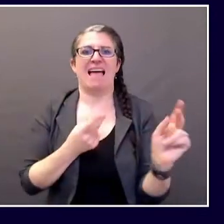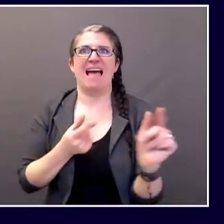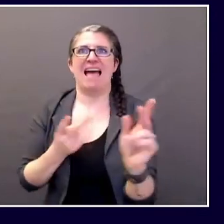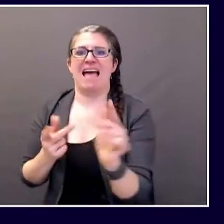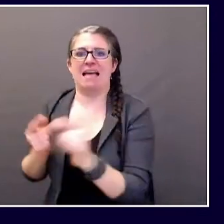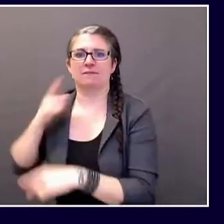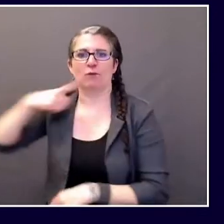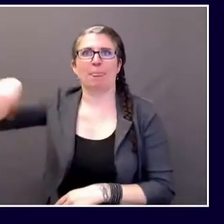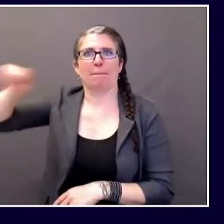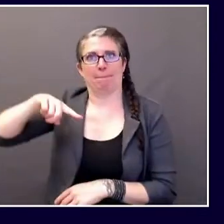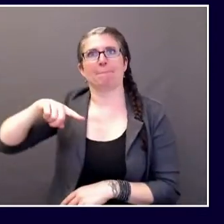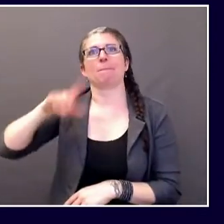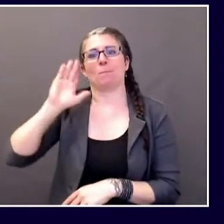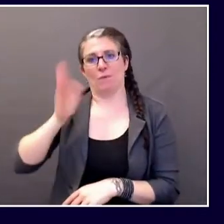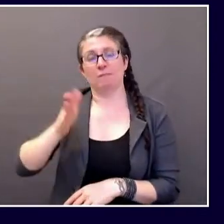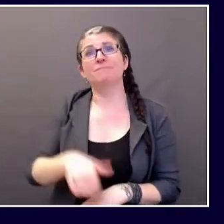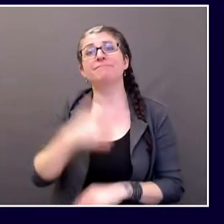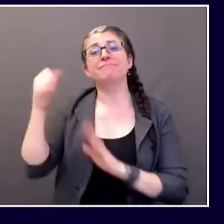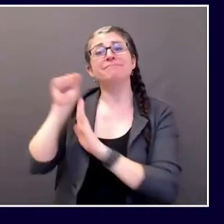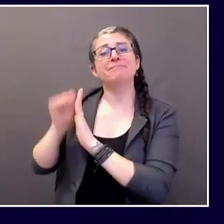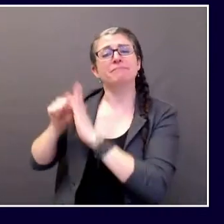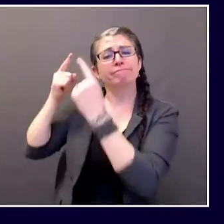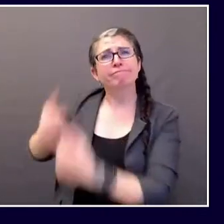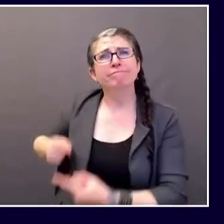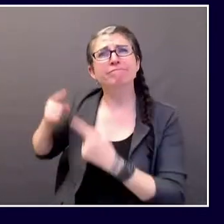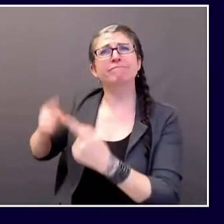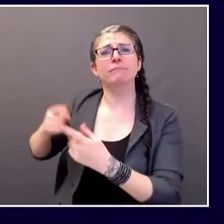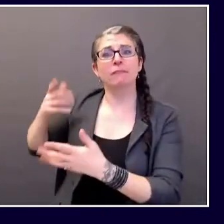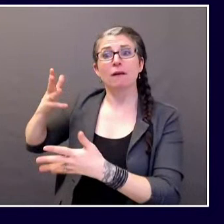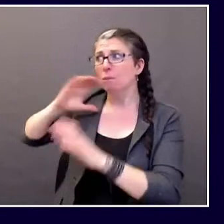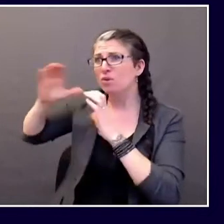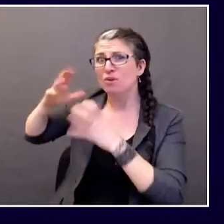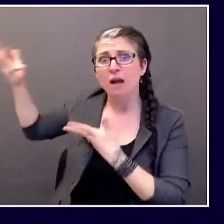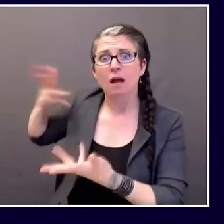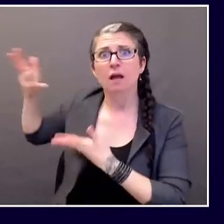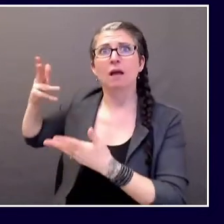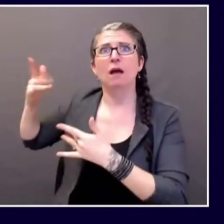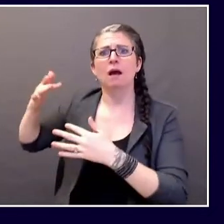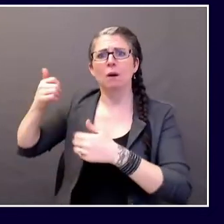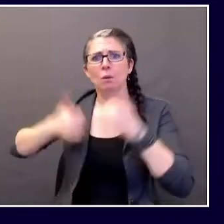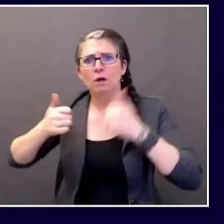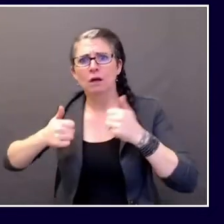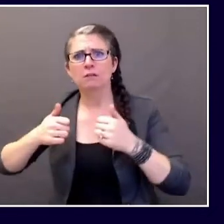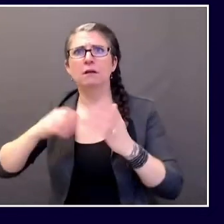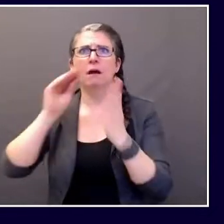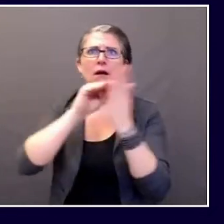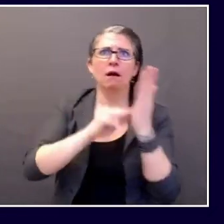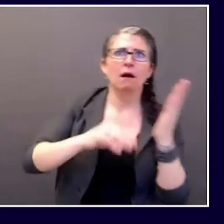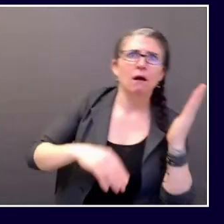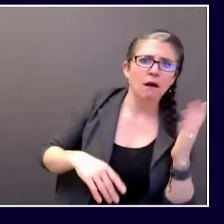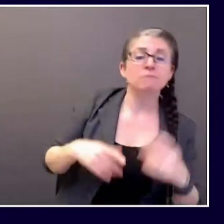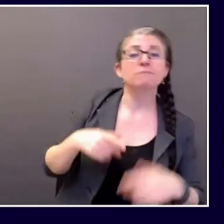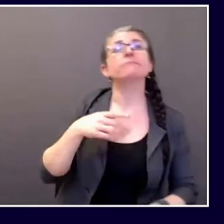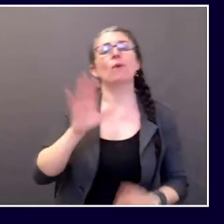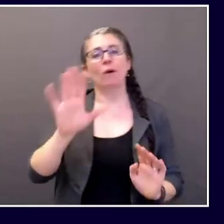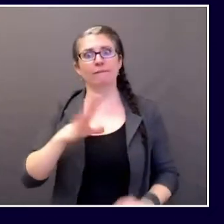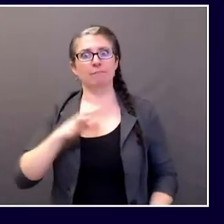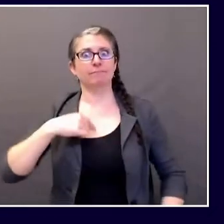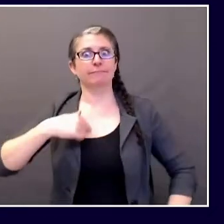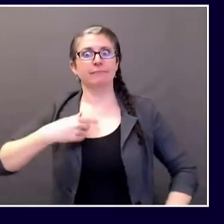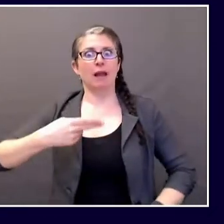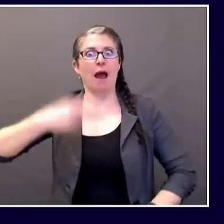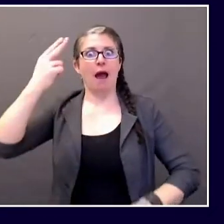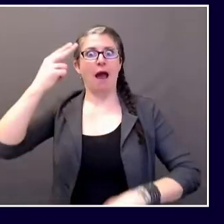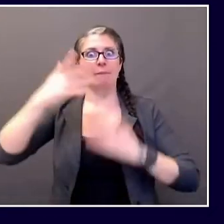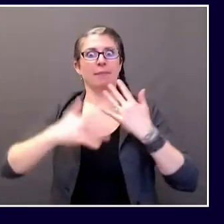and making difficult decisions around how, is it all individuals with hypertension? Is it those with the worst cases of